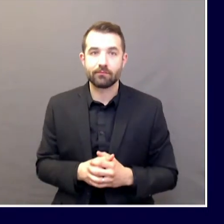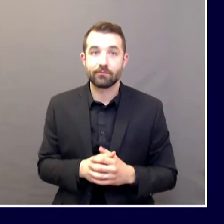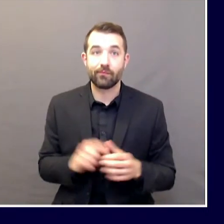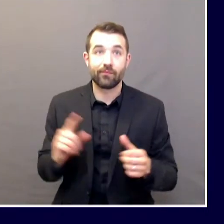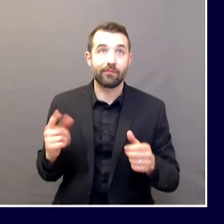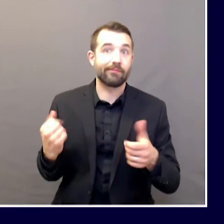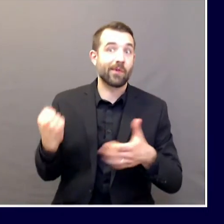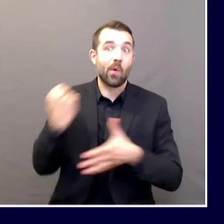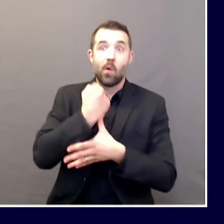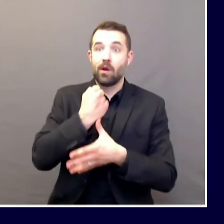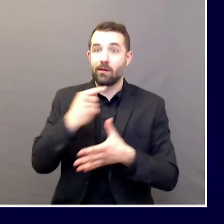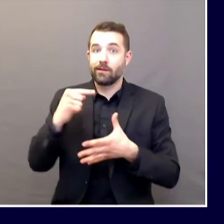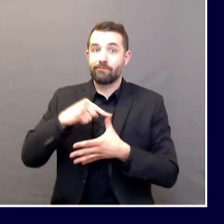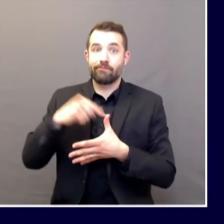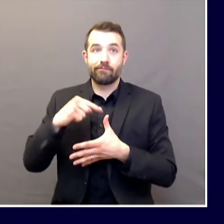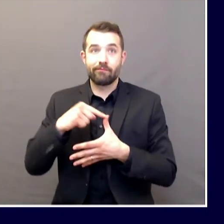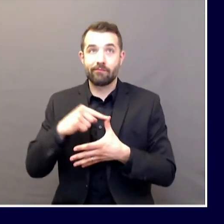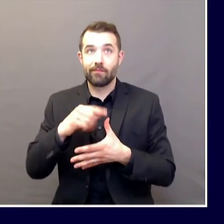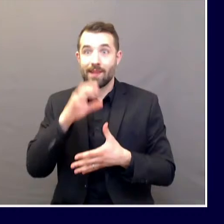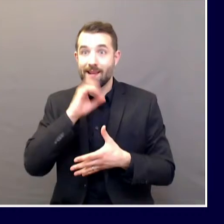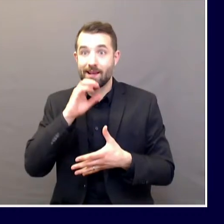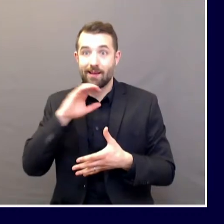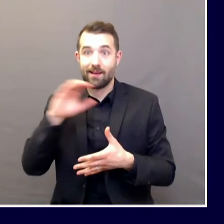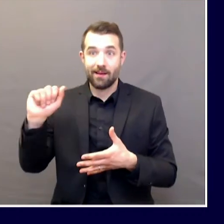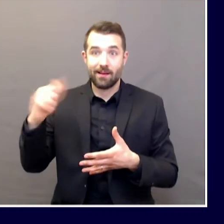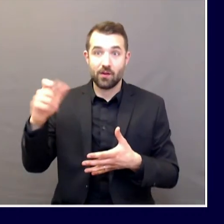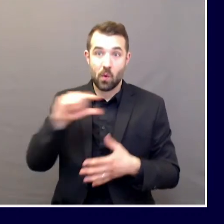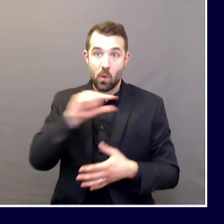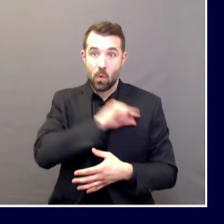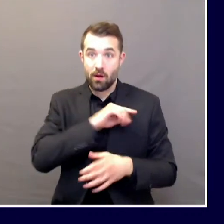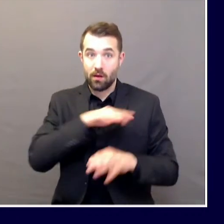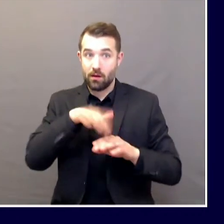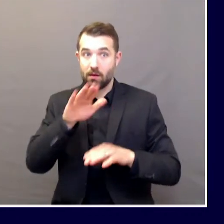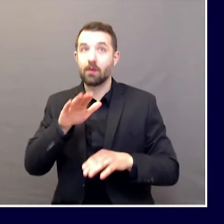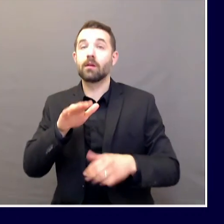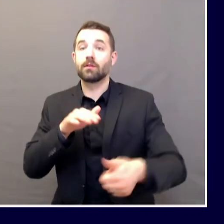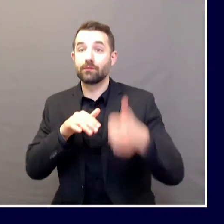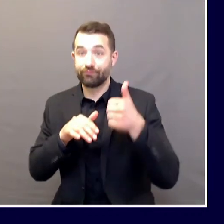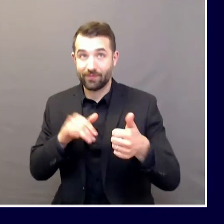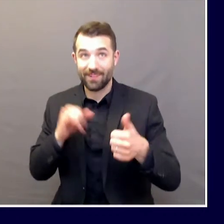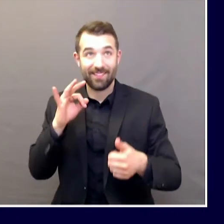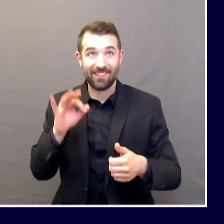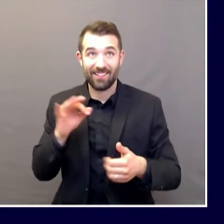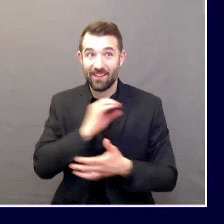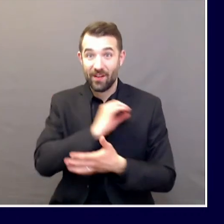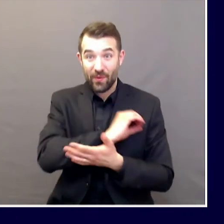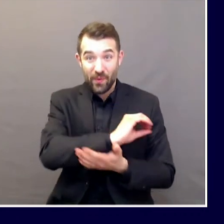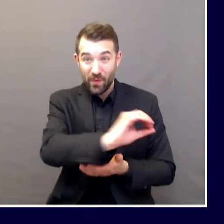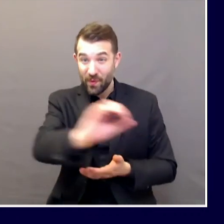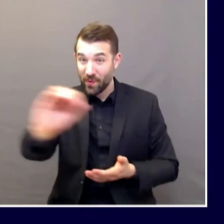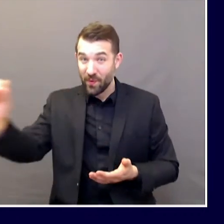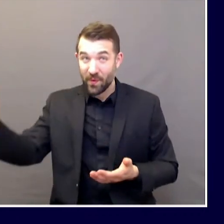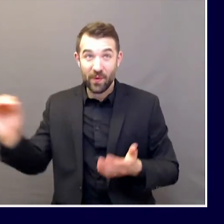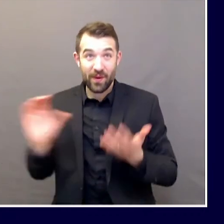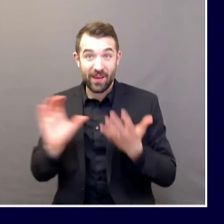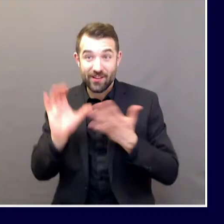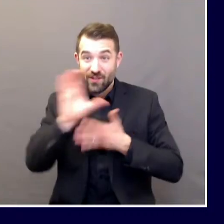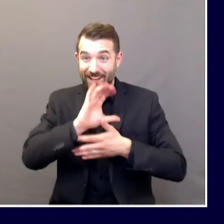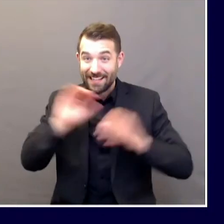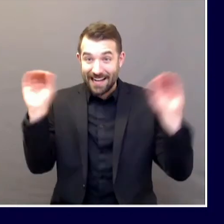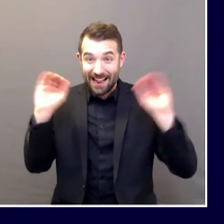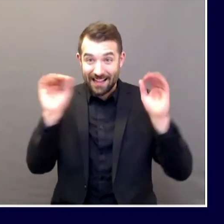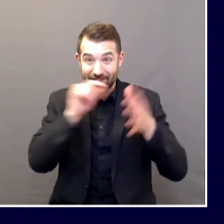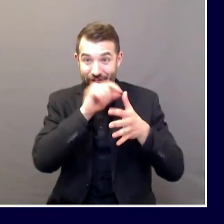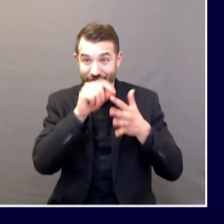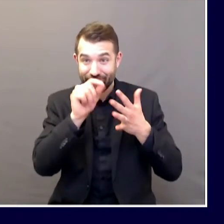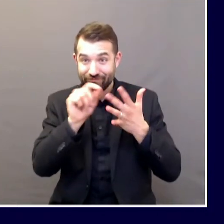eligible and then move down a certain set of criteria. And if at the end of those criteria, they can't find anybody, then they should make sure